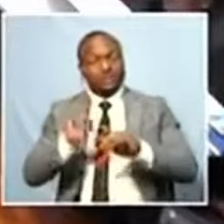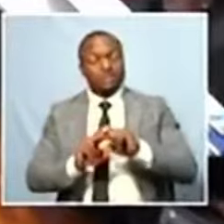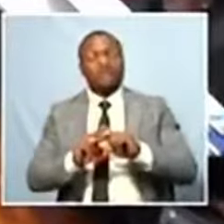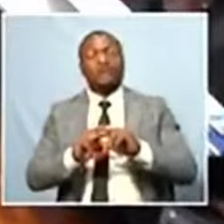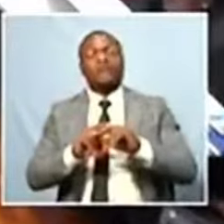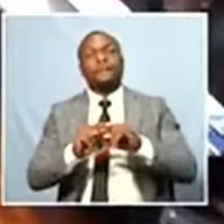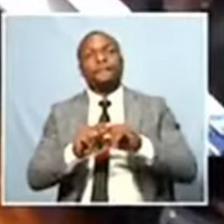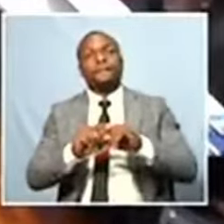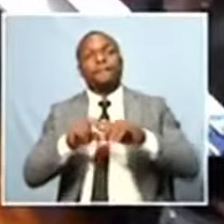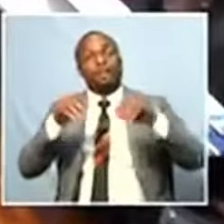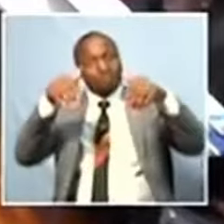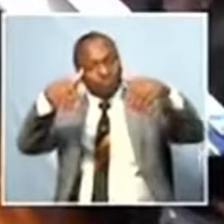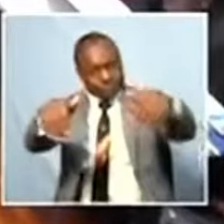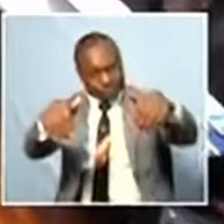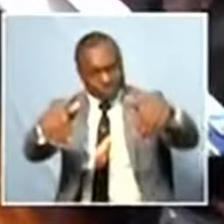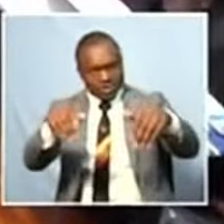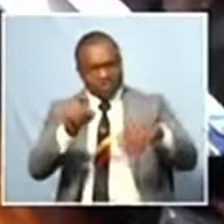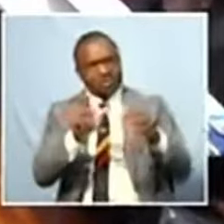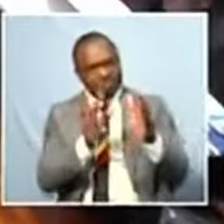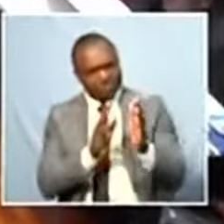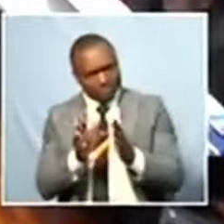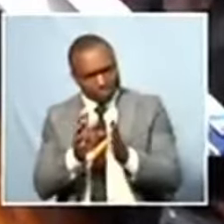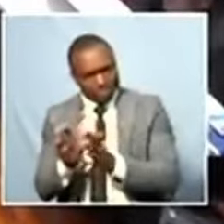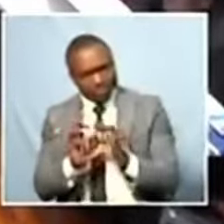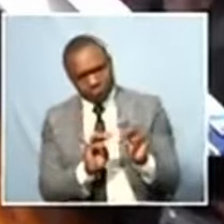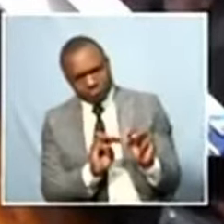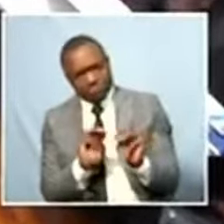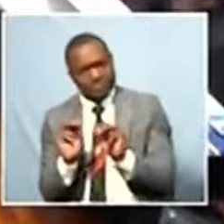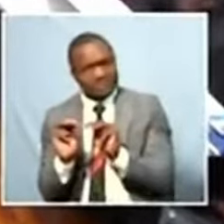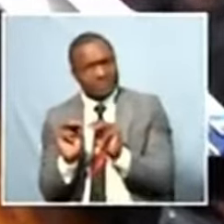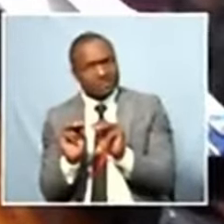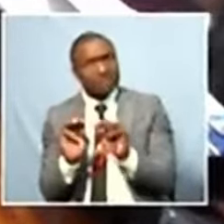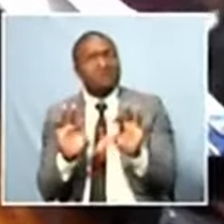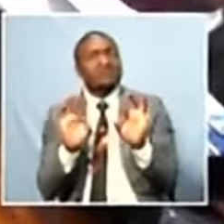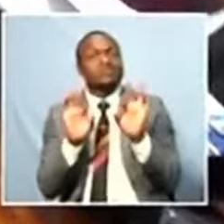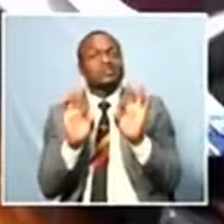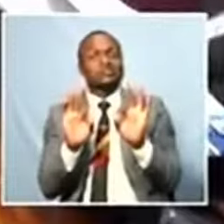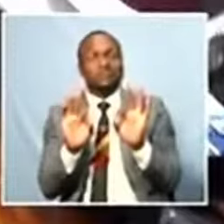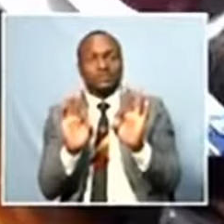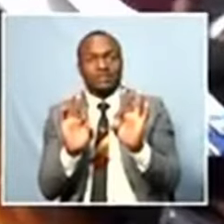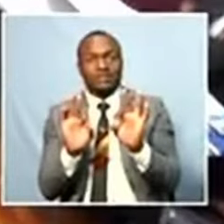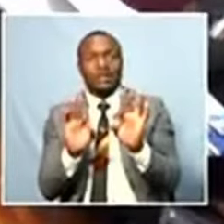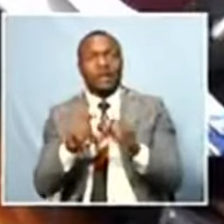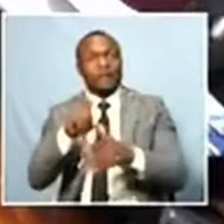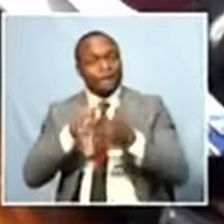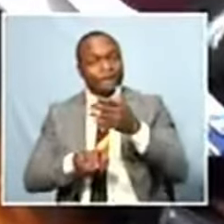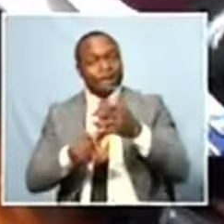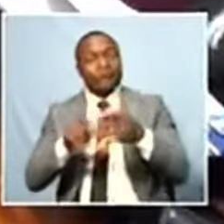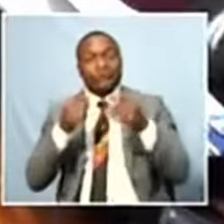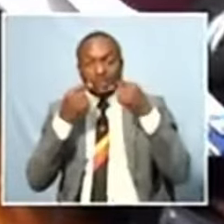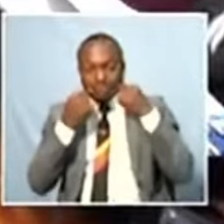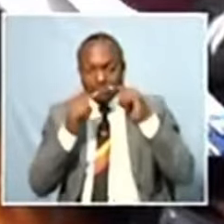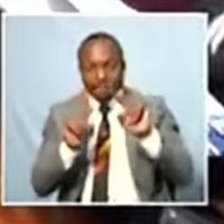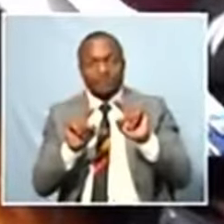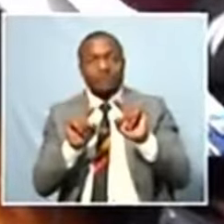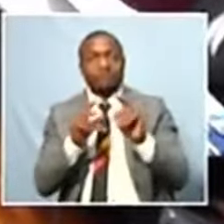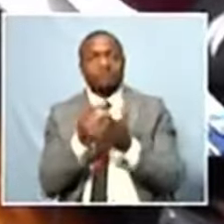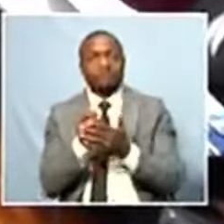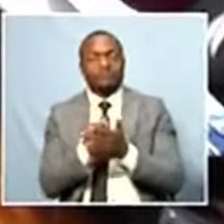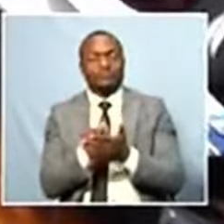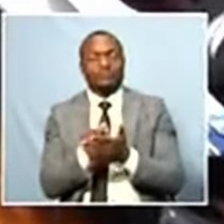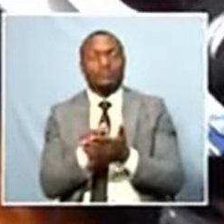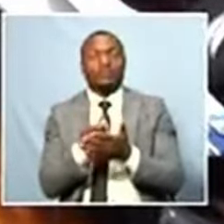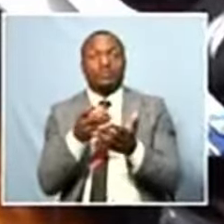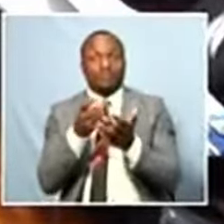of their expenditure patterns, do you plan to move them, all of them, to the smart invoice so that at the end of the day when they declare the expenditure, vis-a-vis their